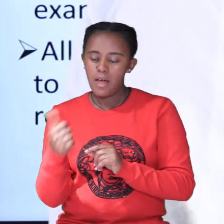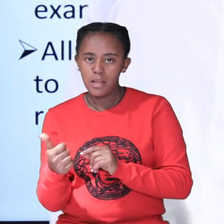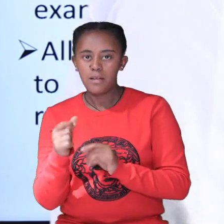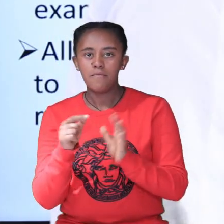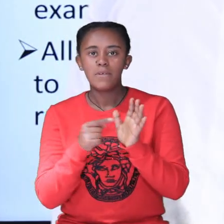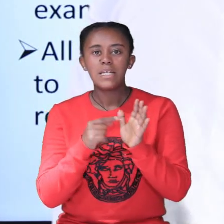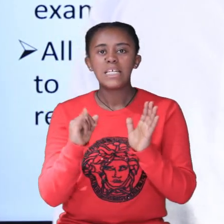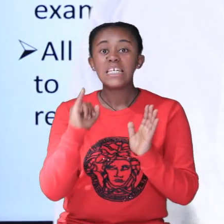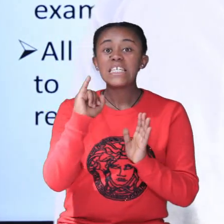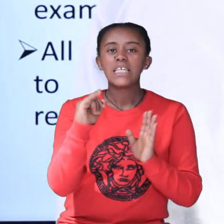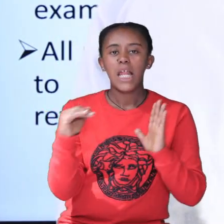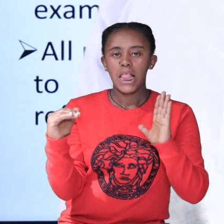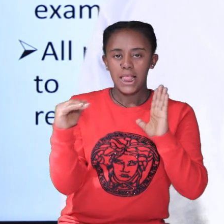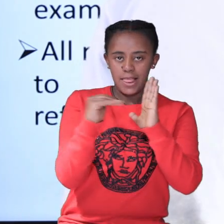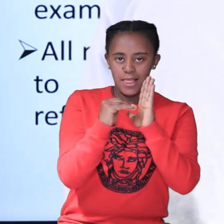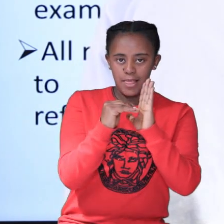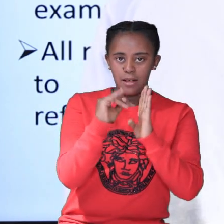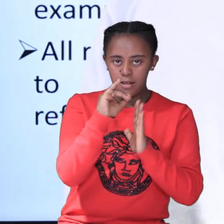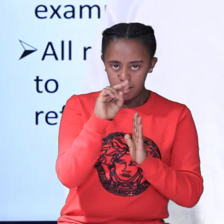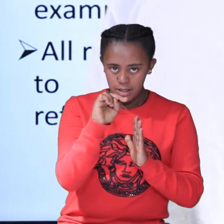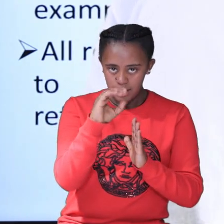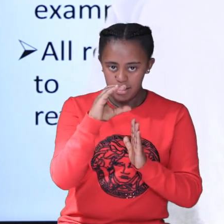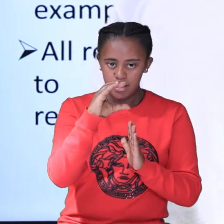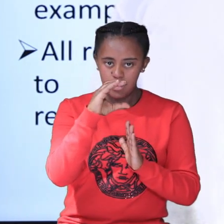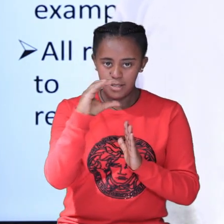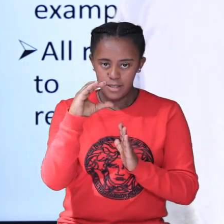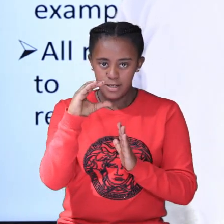ray. Incident